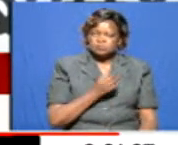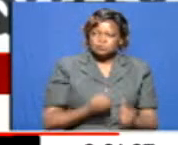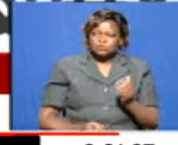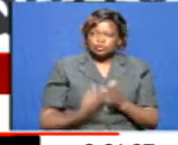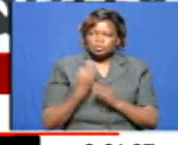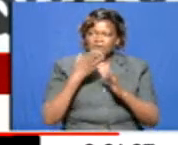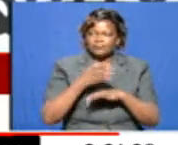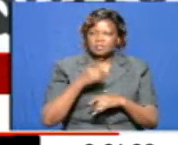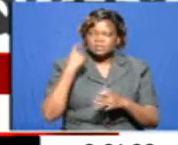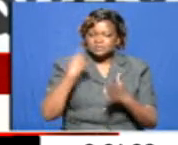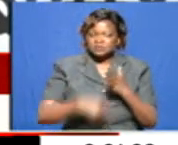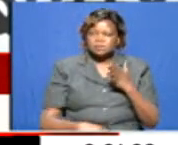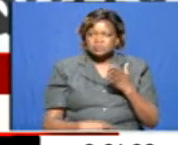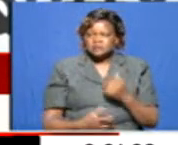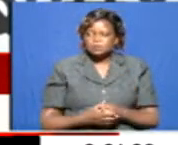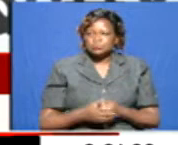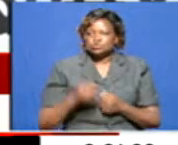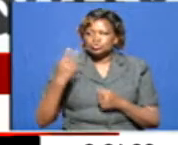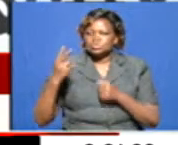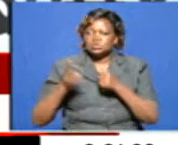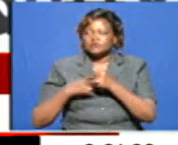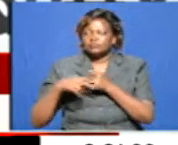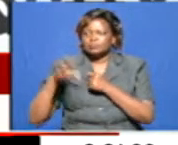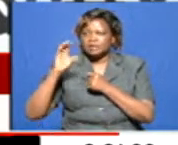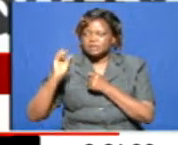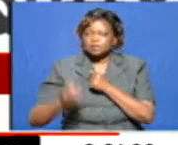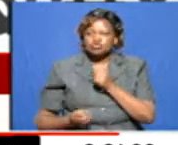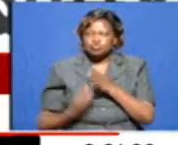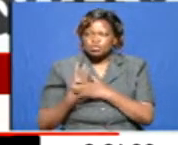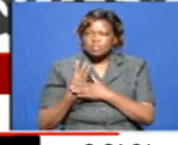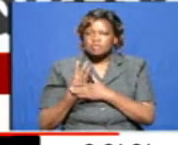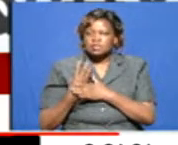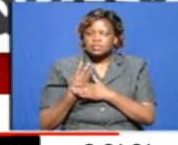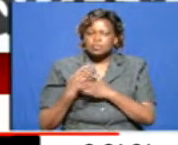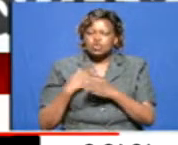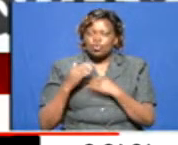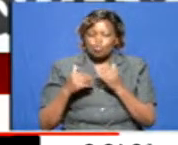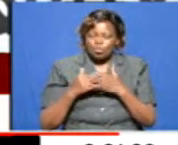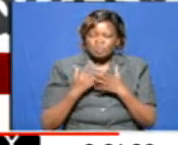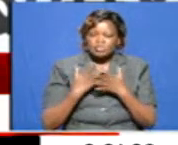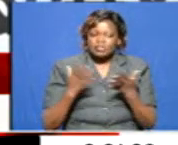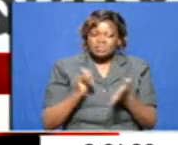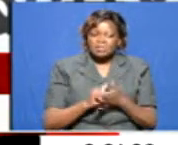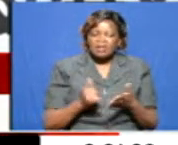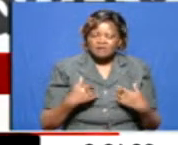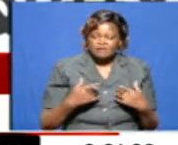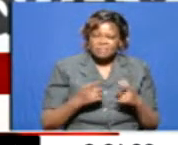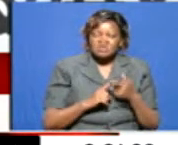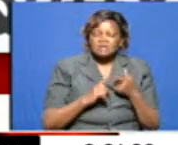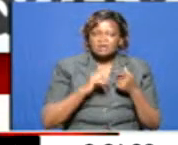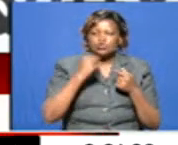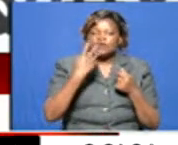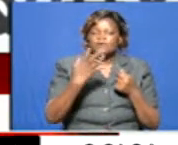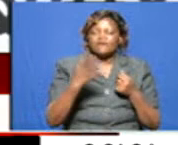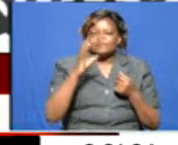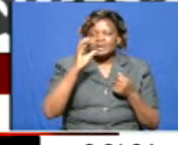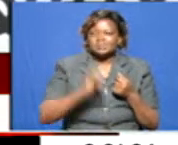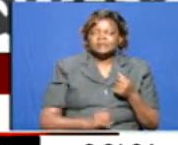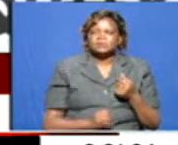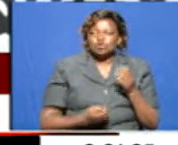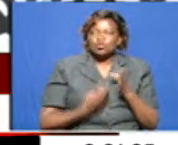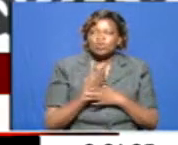tax, a 27% growth in total assets, and a 25%